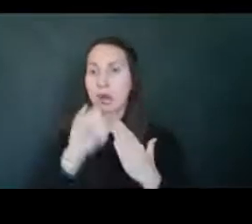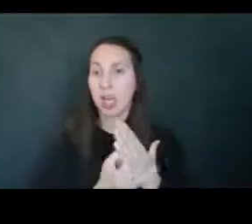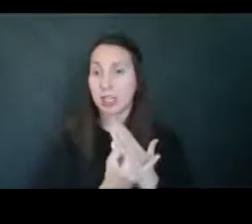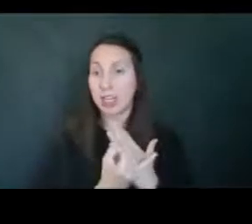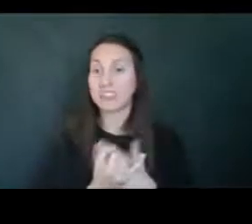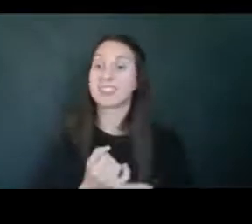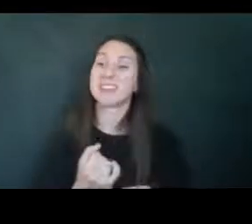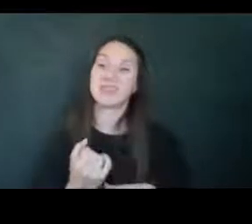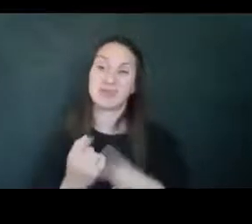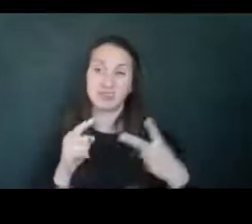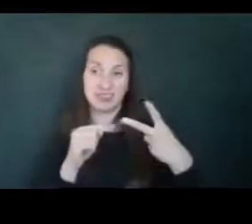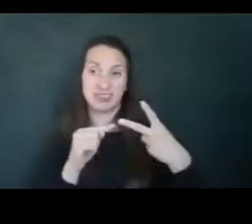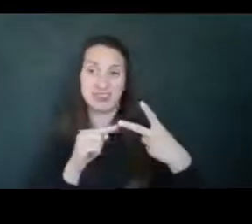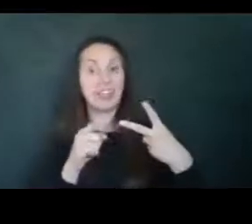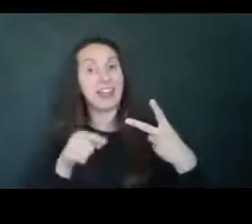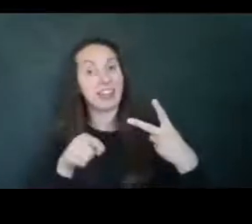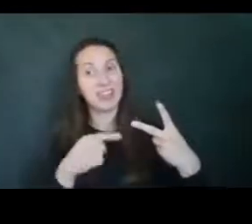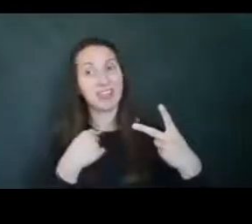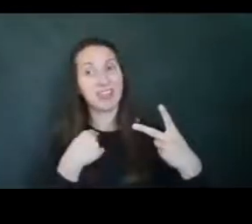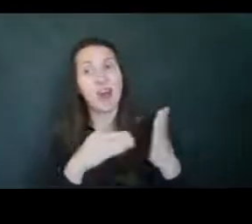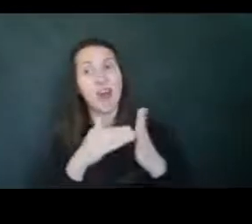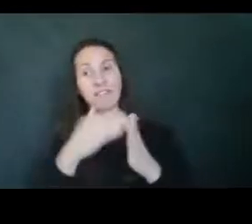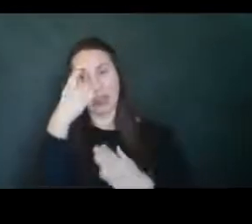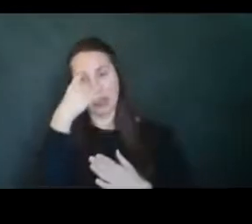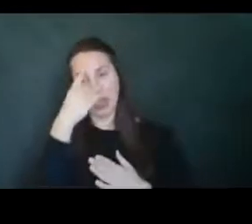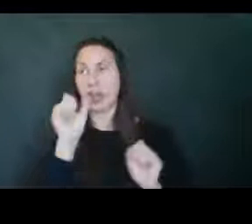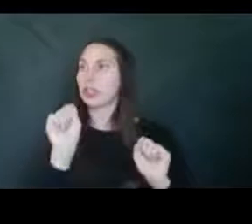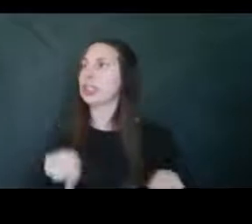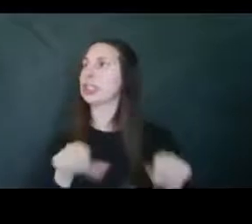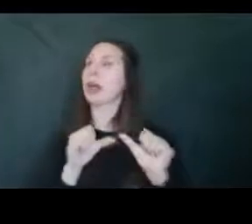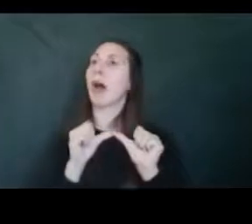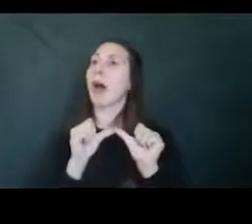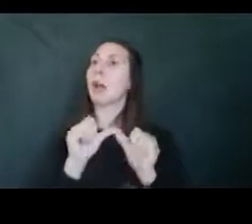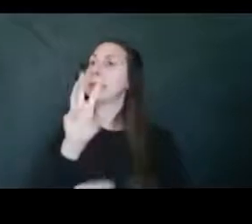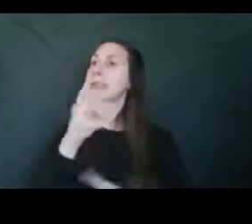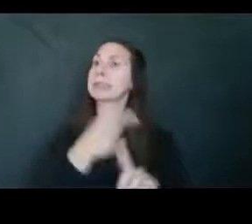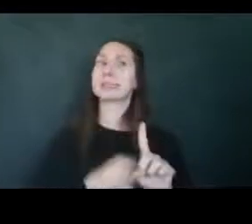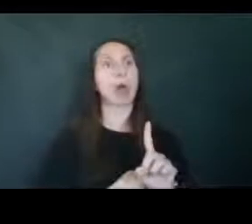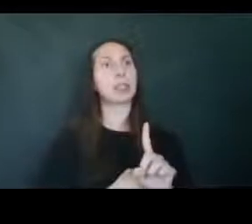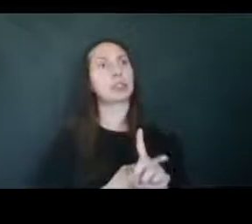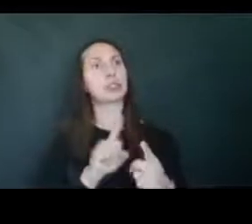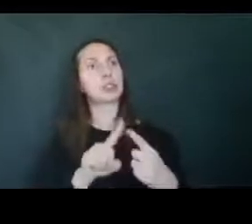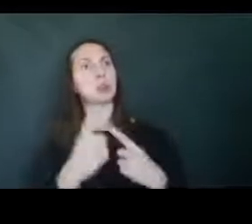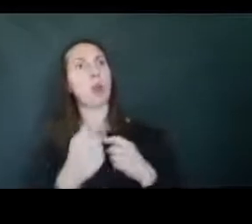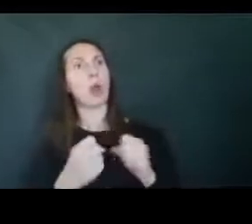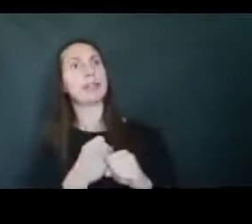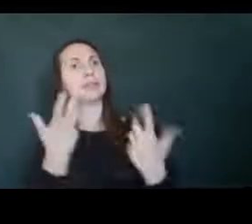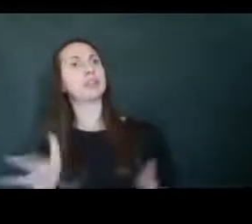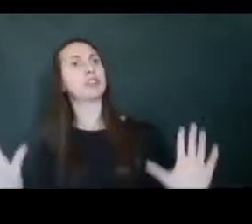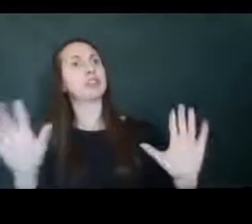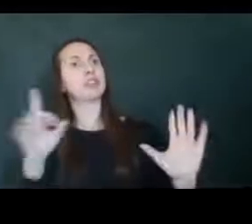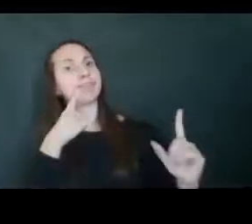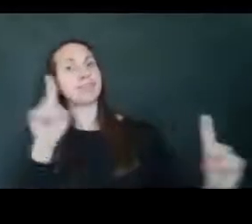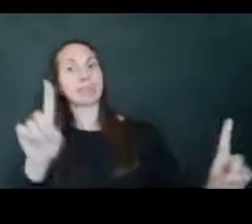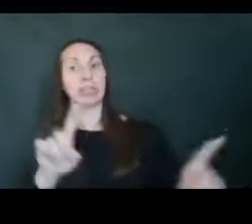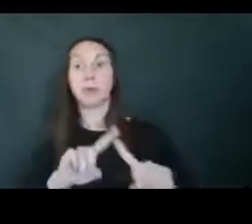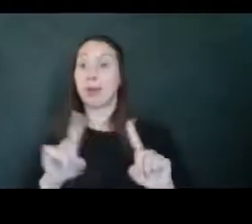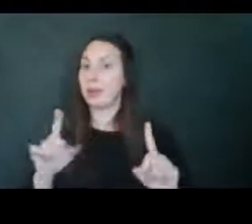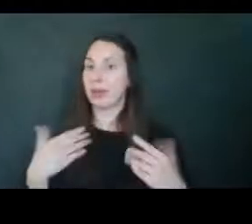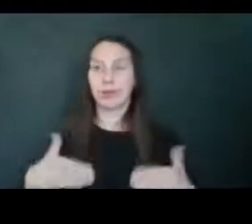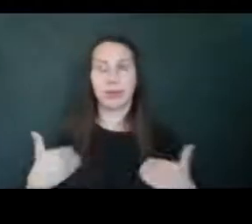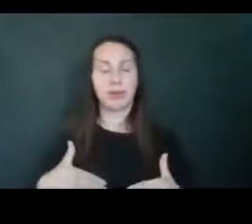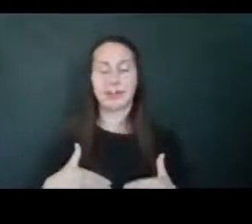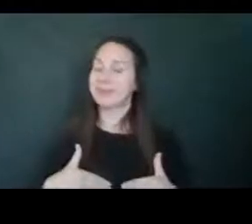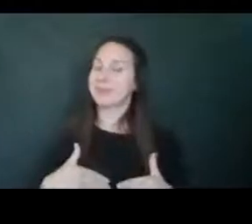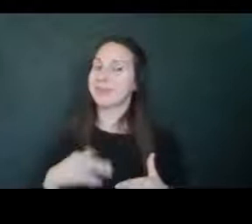thought, they could get through this in 6 months to a year, as Linda will testify, we found it going well into 2 years.